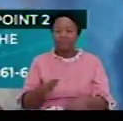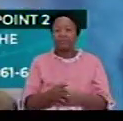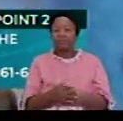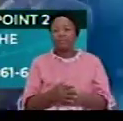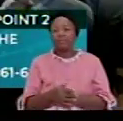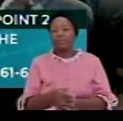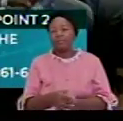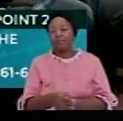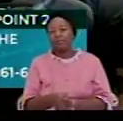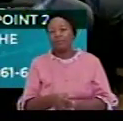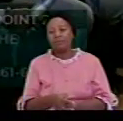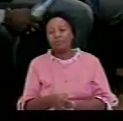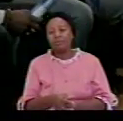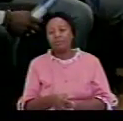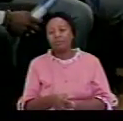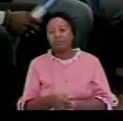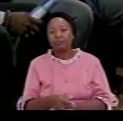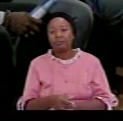gone.